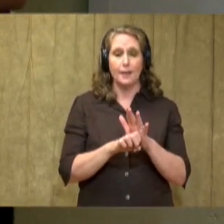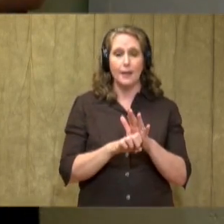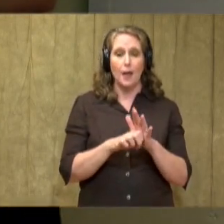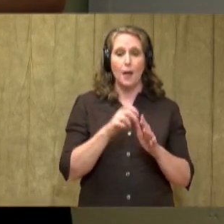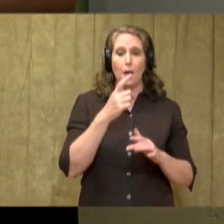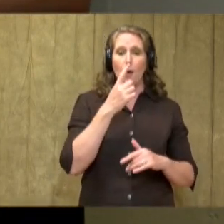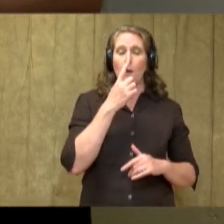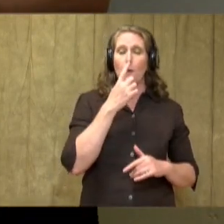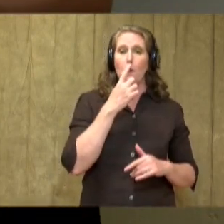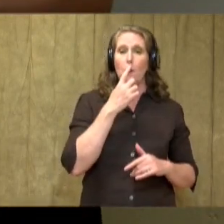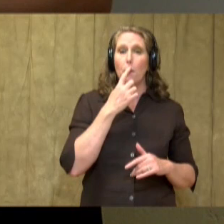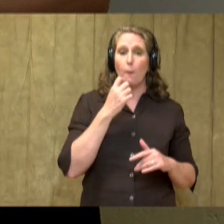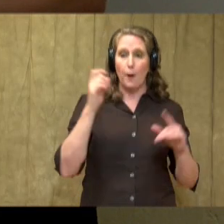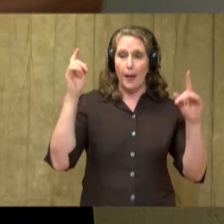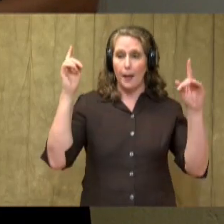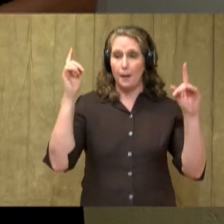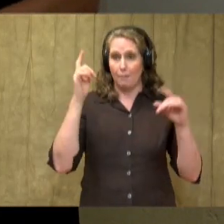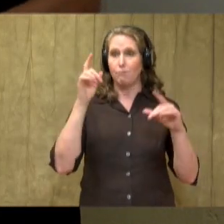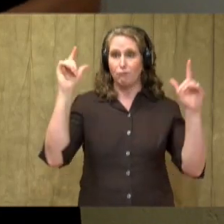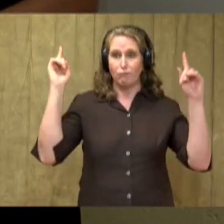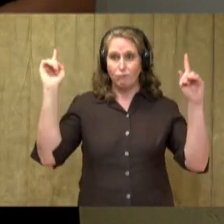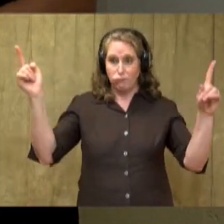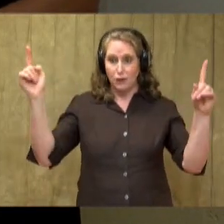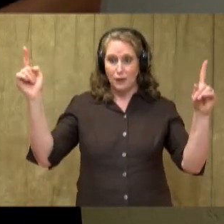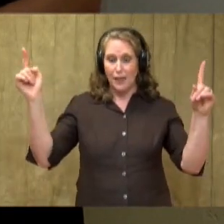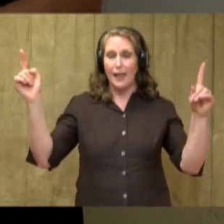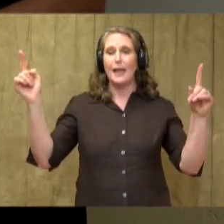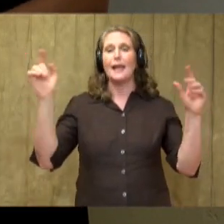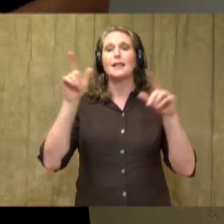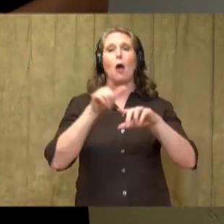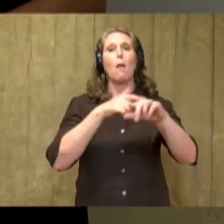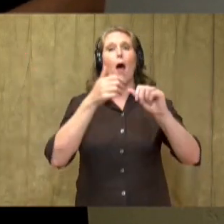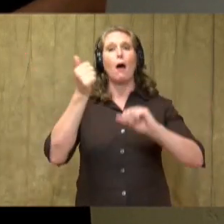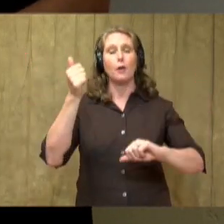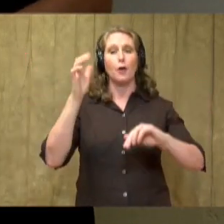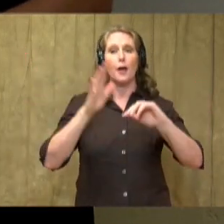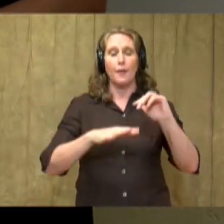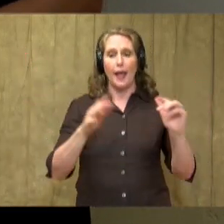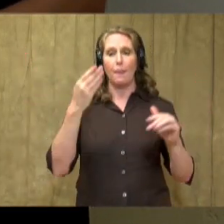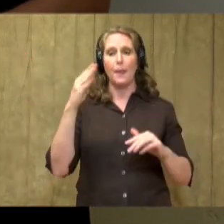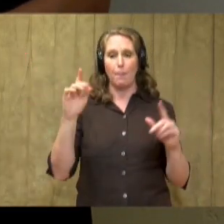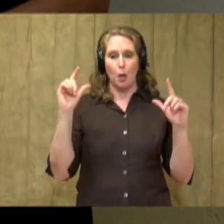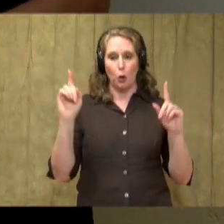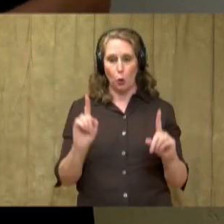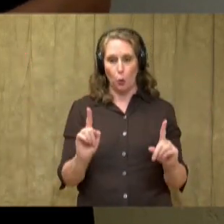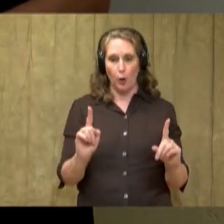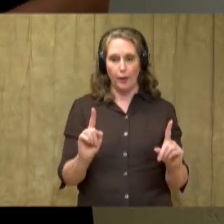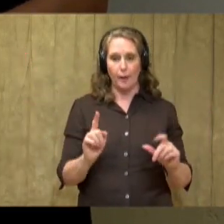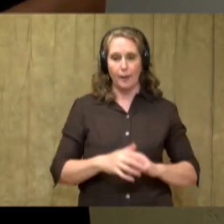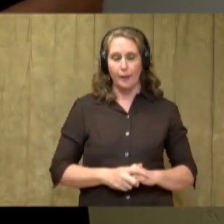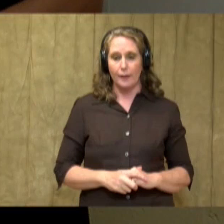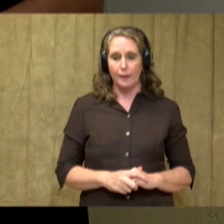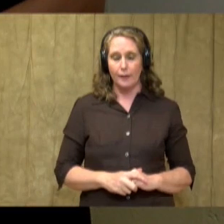blue bar. So looking up here, we're talking about this red bar is longer than this blue